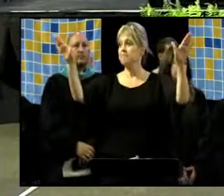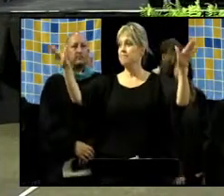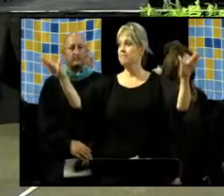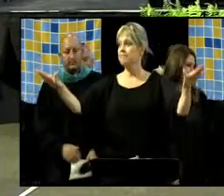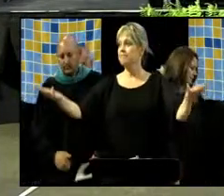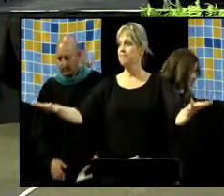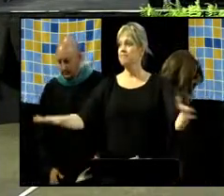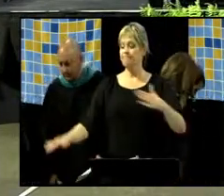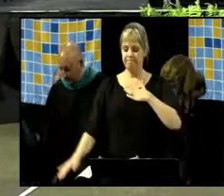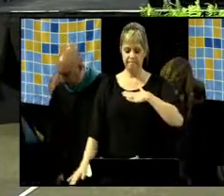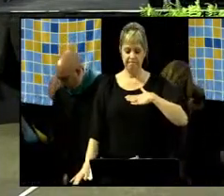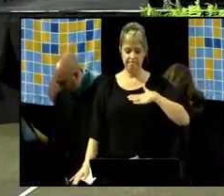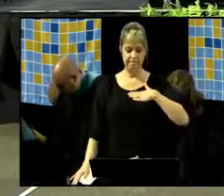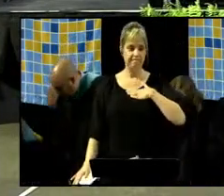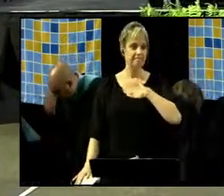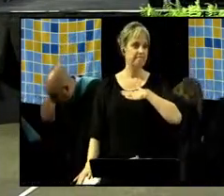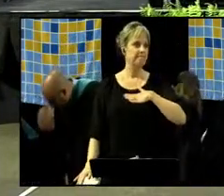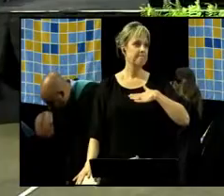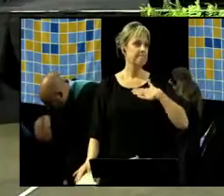seated.